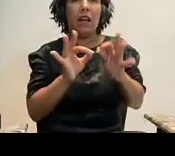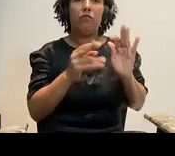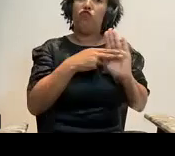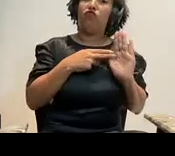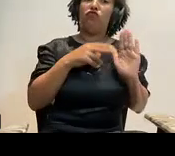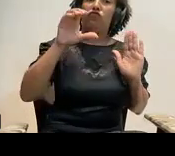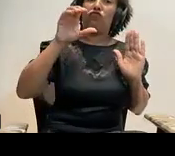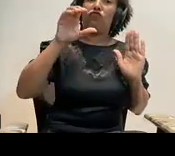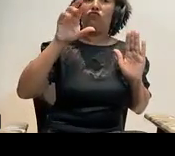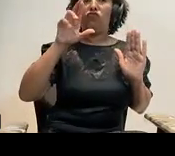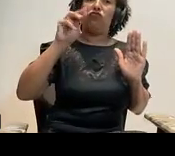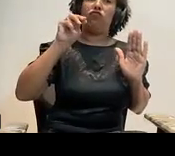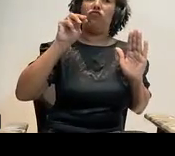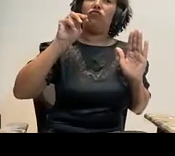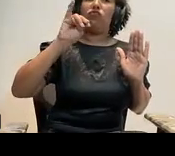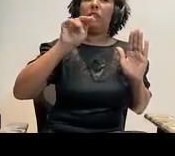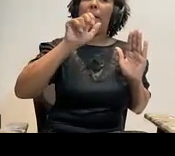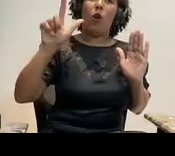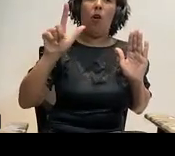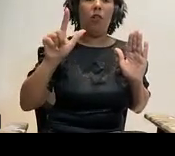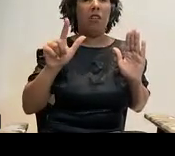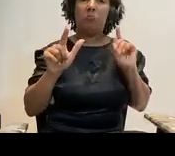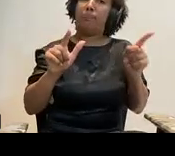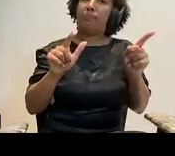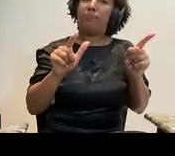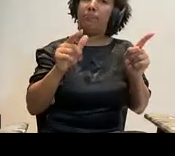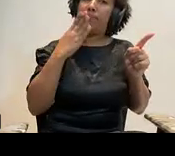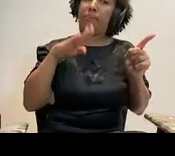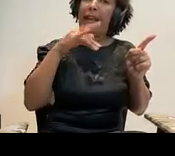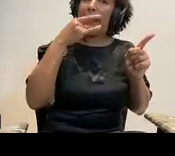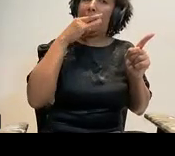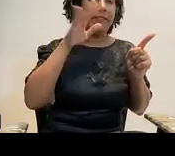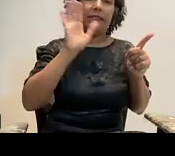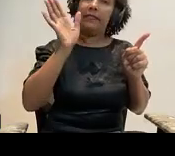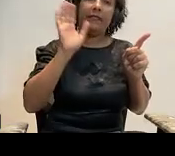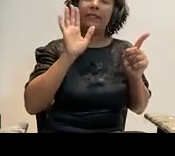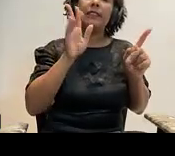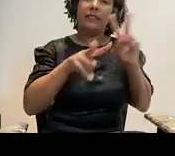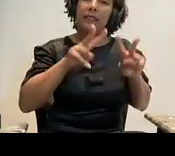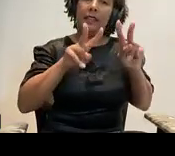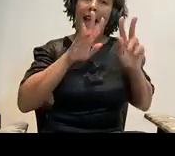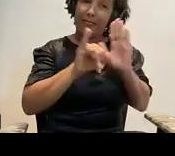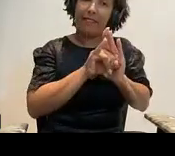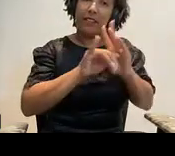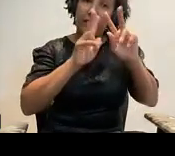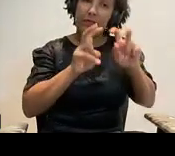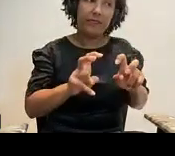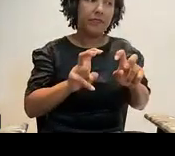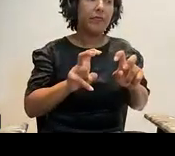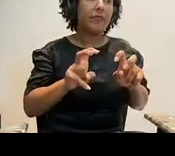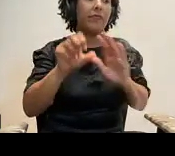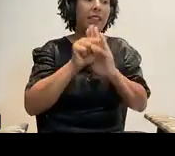may be more that's at play. And also, one of the things I'm really proud of in the state of Texas is we've identified an issue